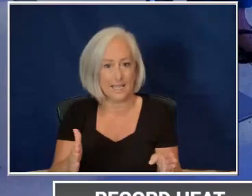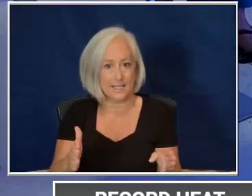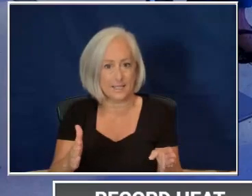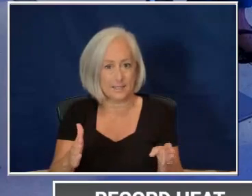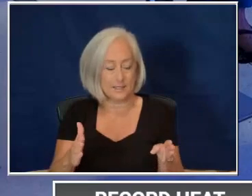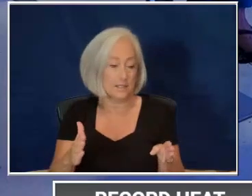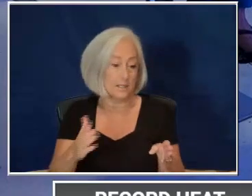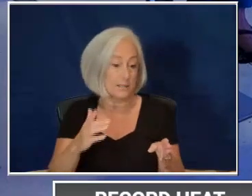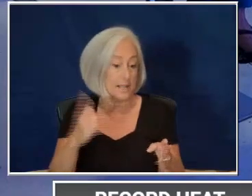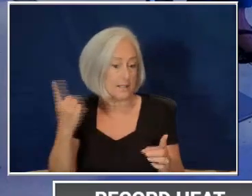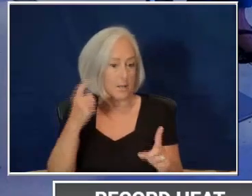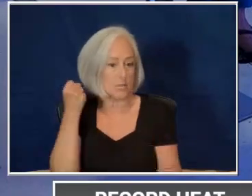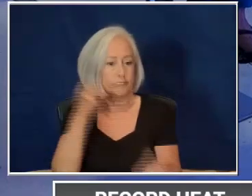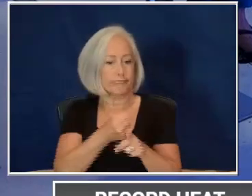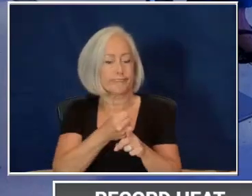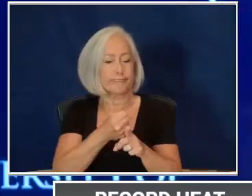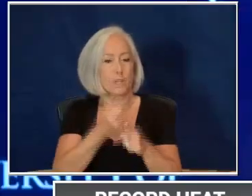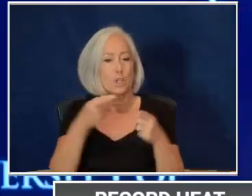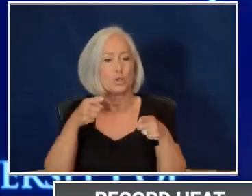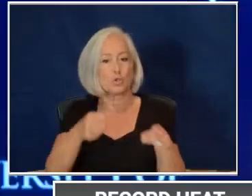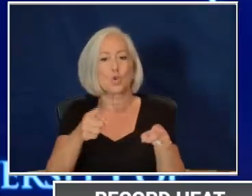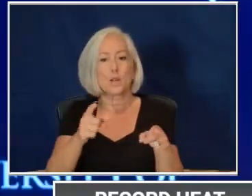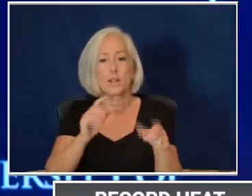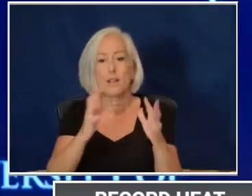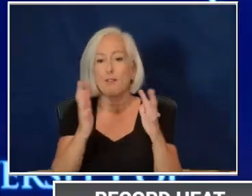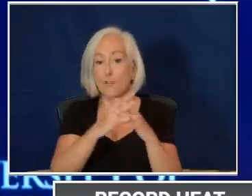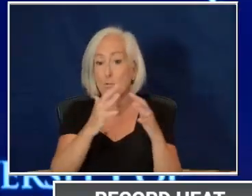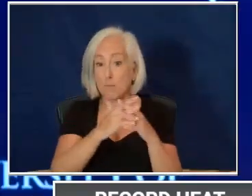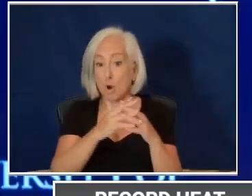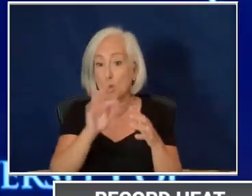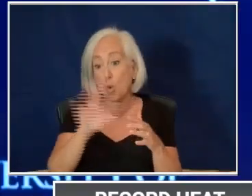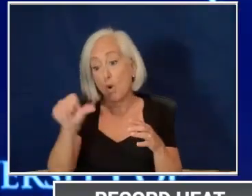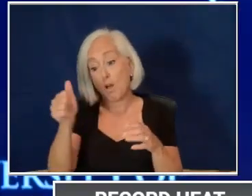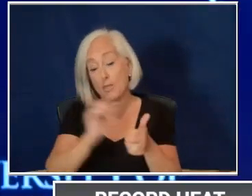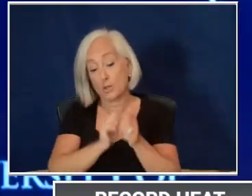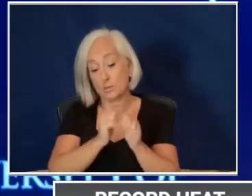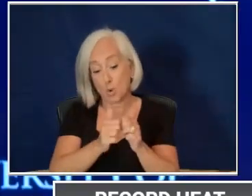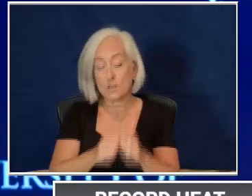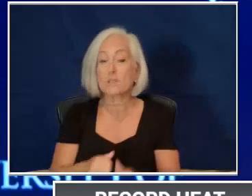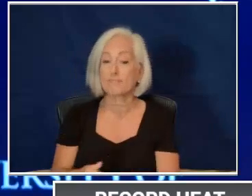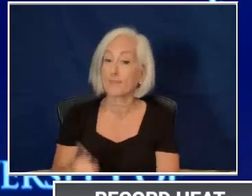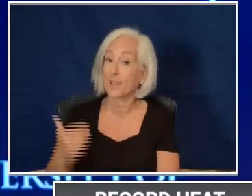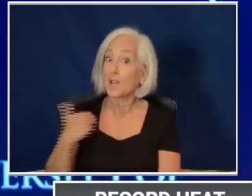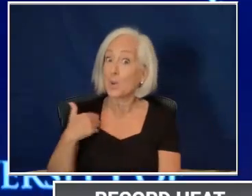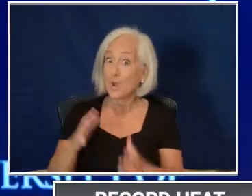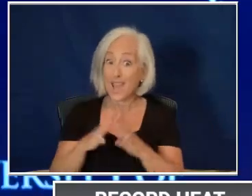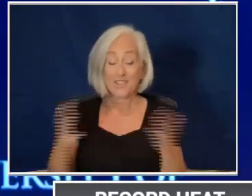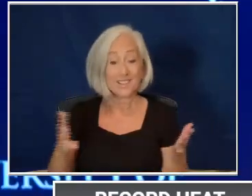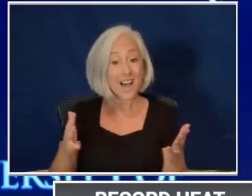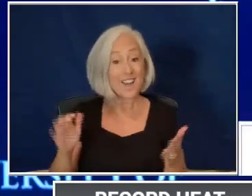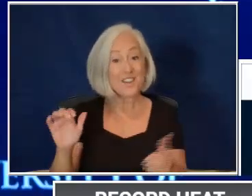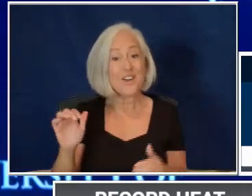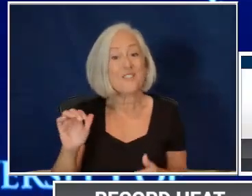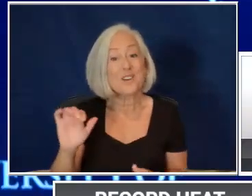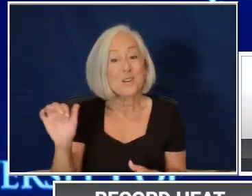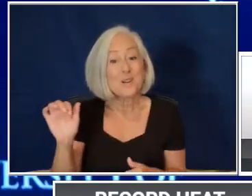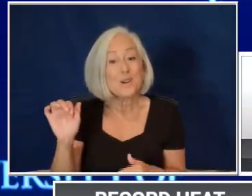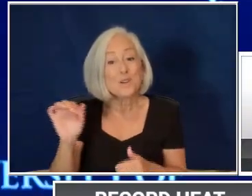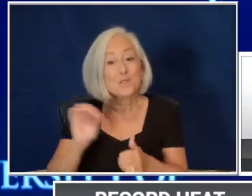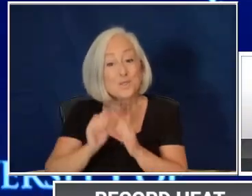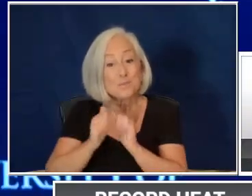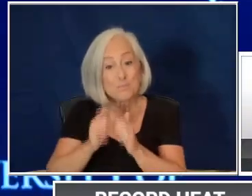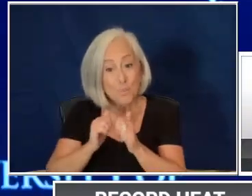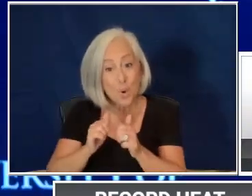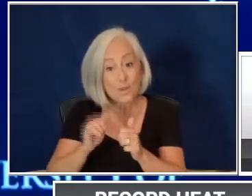or another sport? Yeah, so luckily we have a lot of sports medicine colleagues here at University of Kansas within our rehabilitation department and